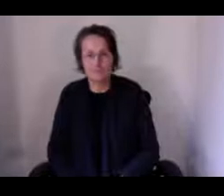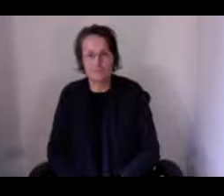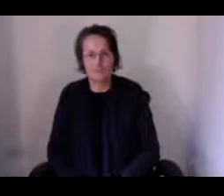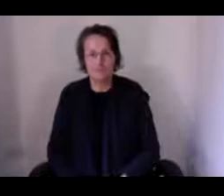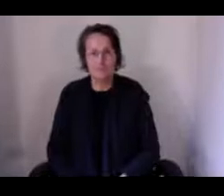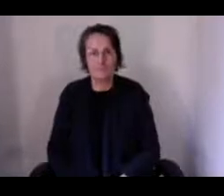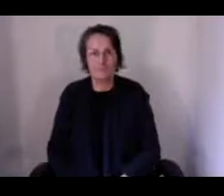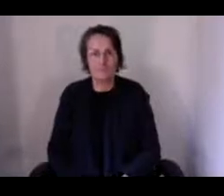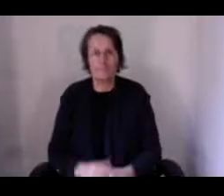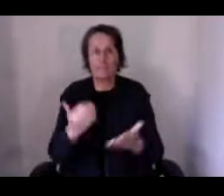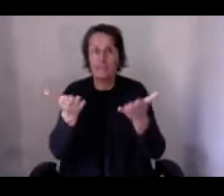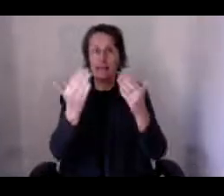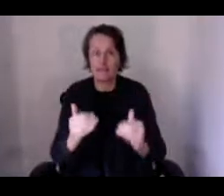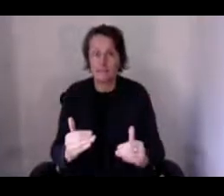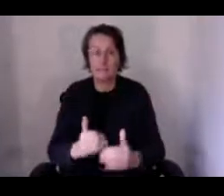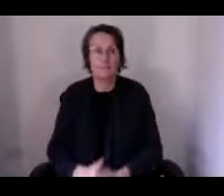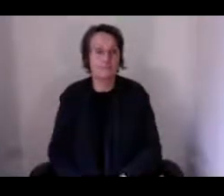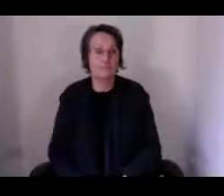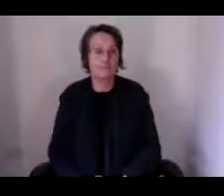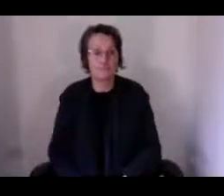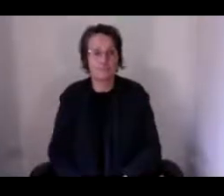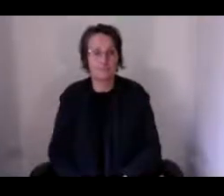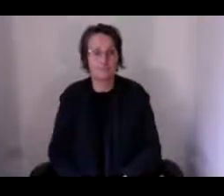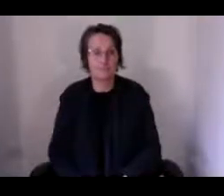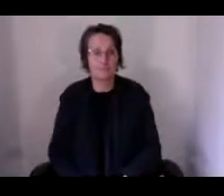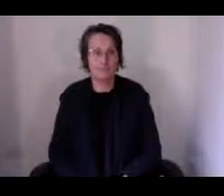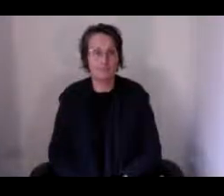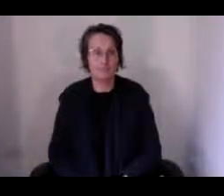Go to the next slide, please, Katika.